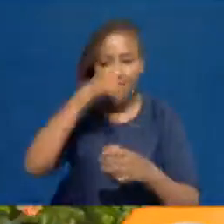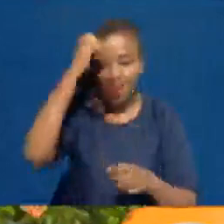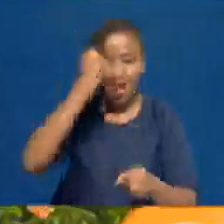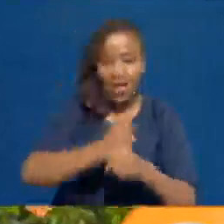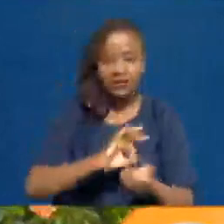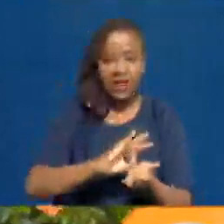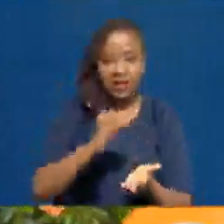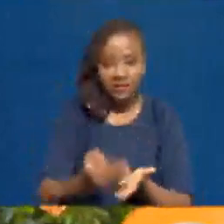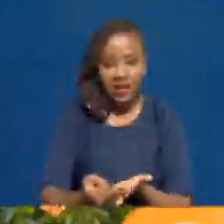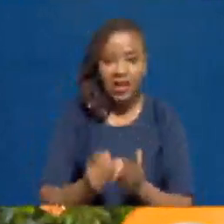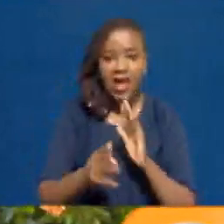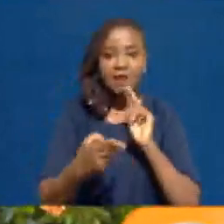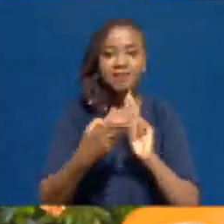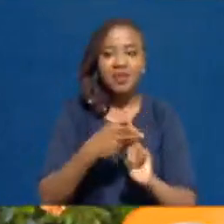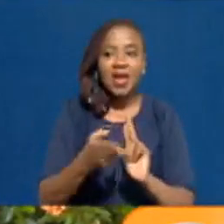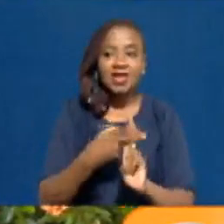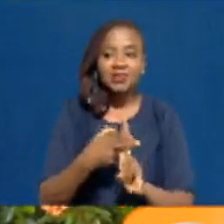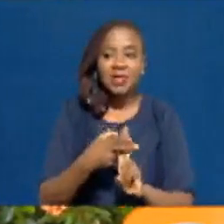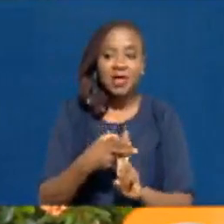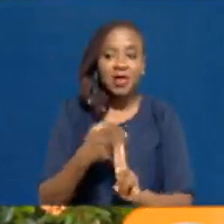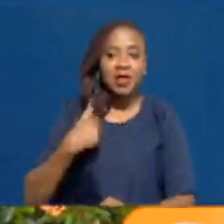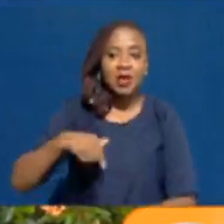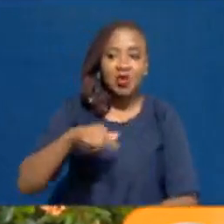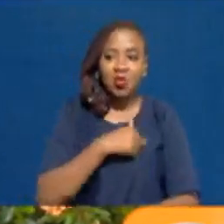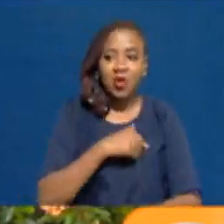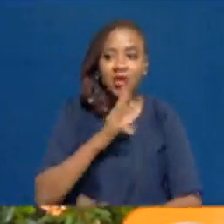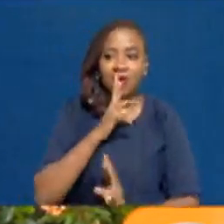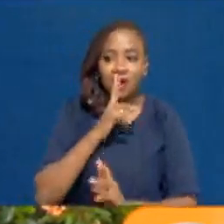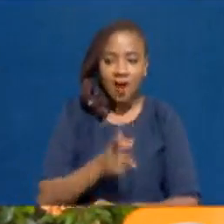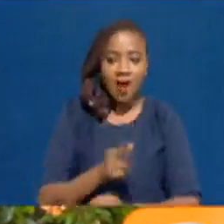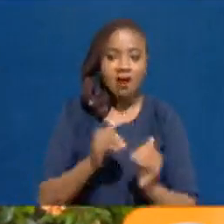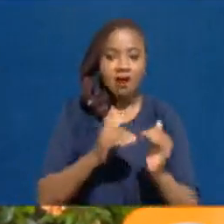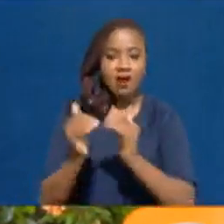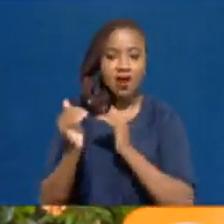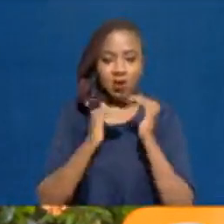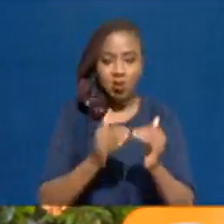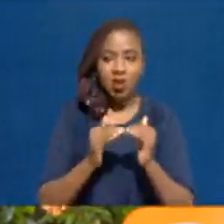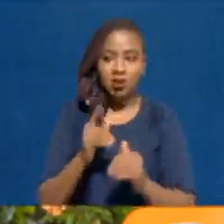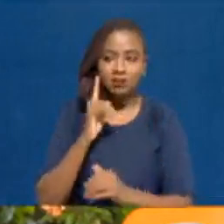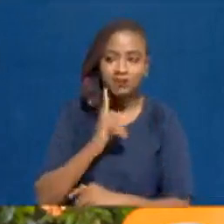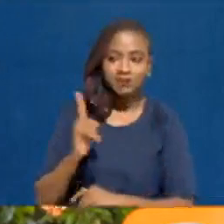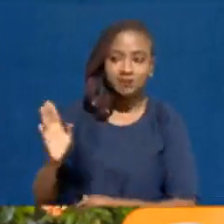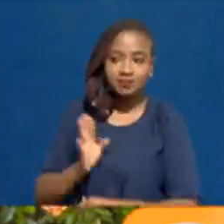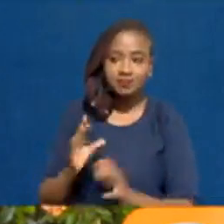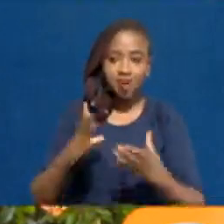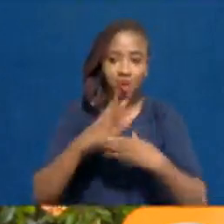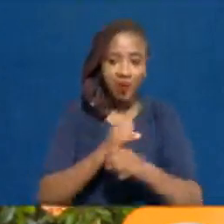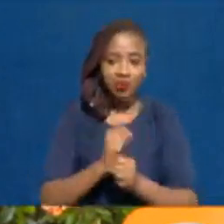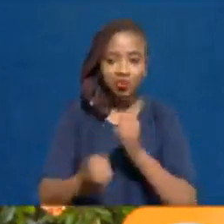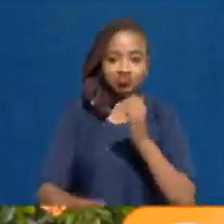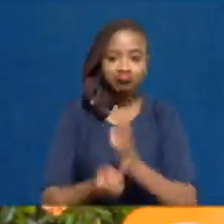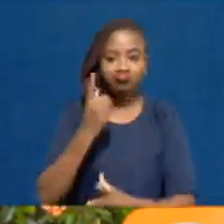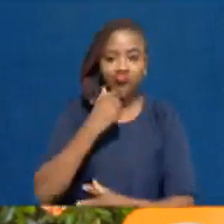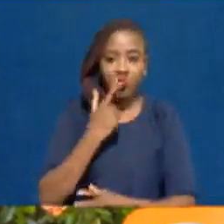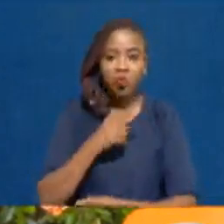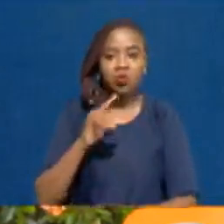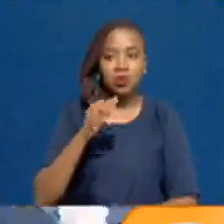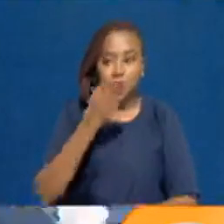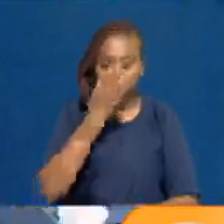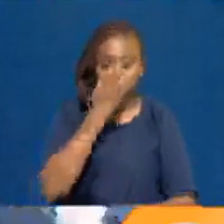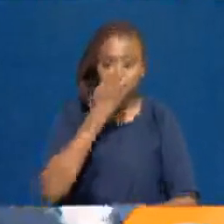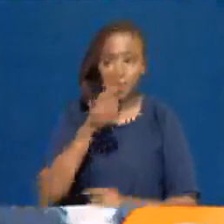The hashtag is hashtag we are equal. Joyful Women Organization was founded by the First Lady